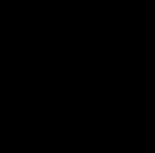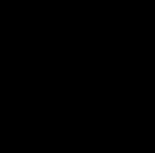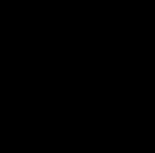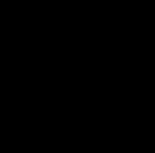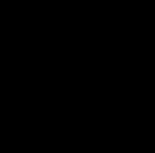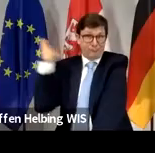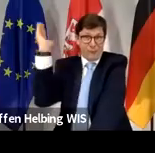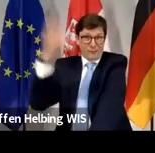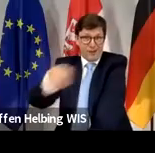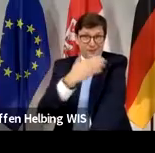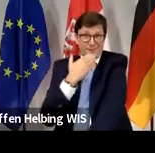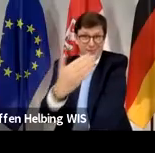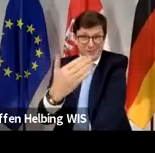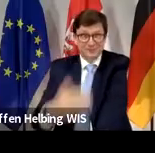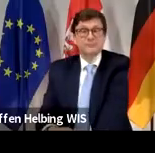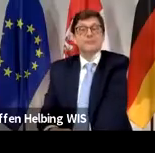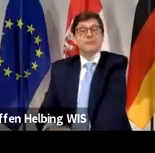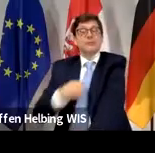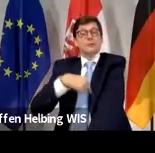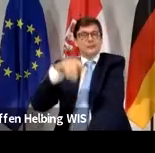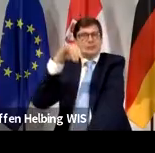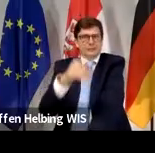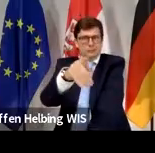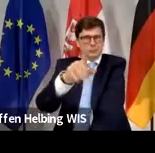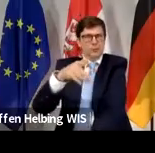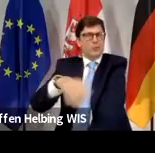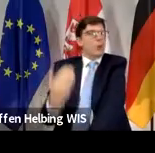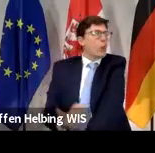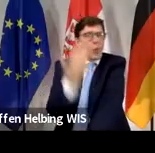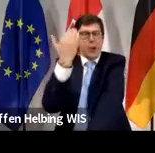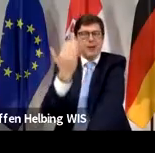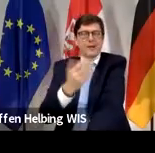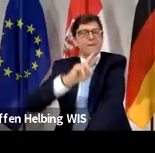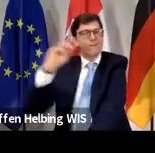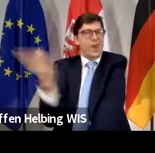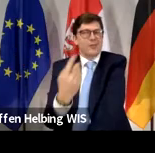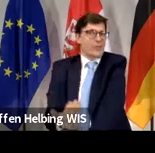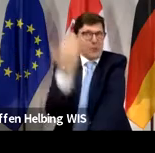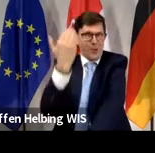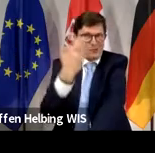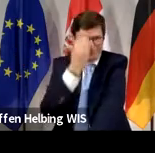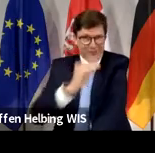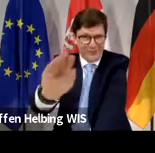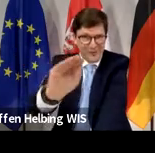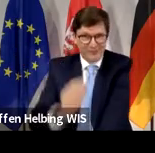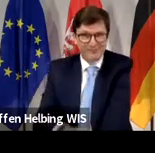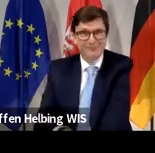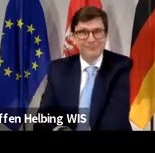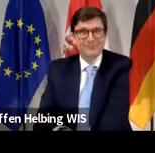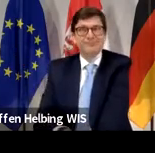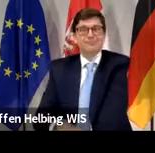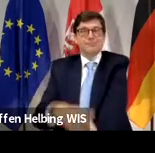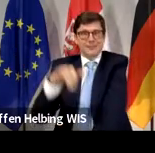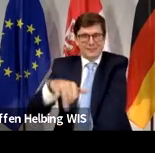and thank you. I'm glad to make the presentation today. And yeah, I want to show you how can